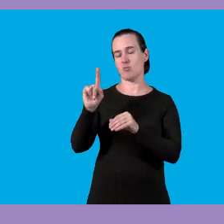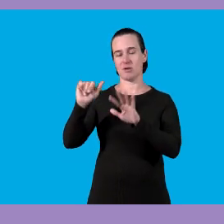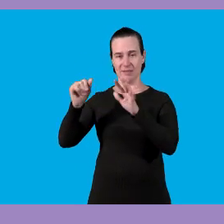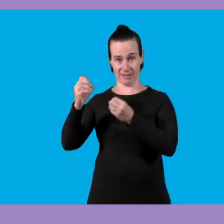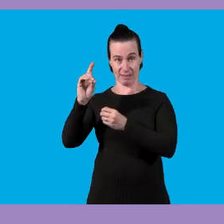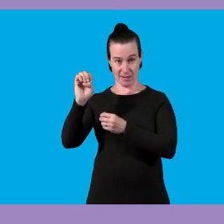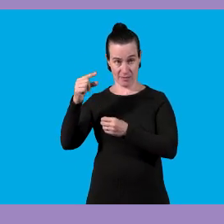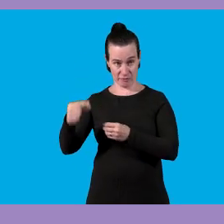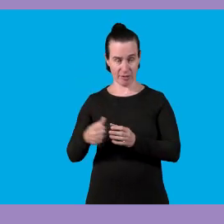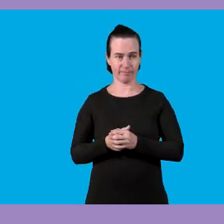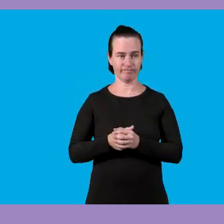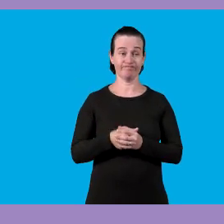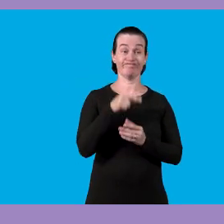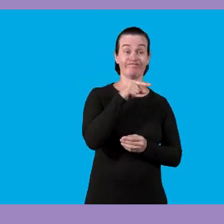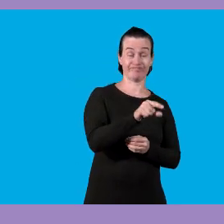angle